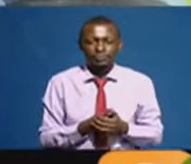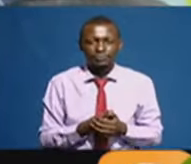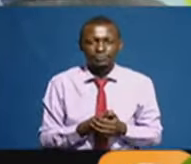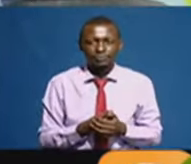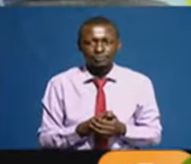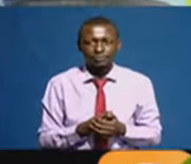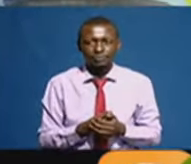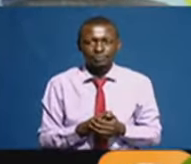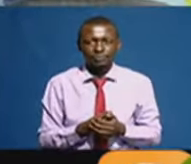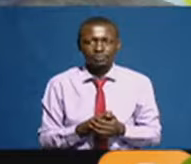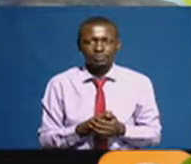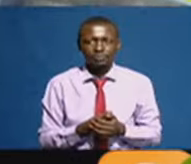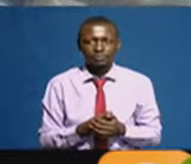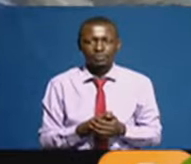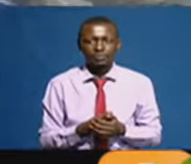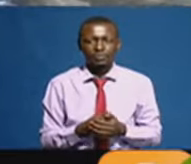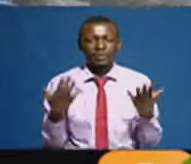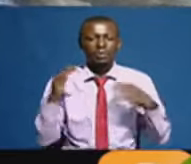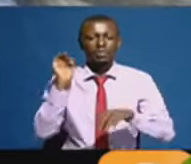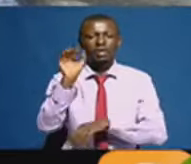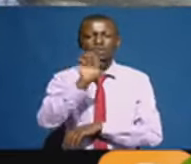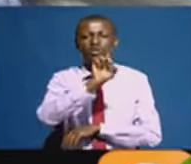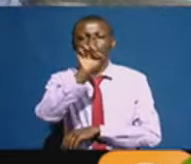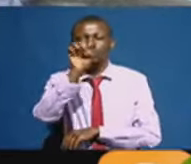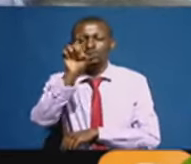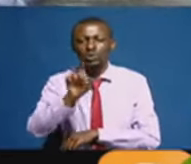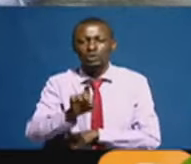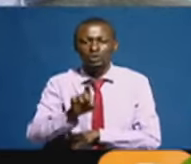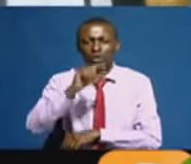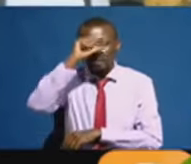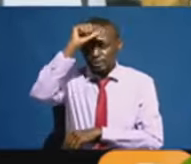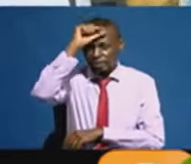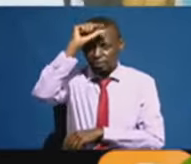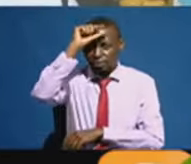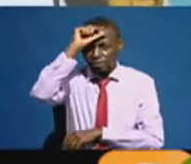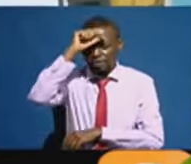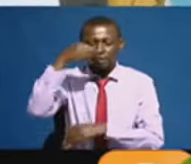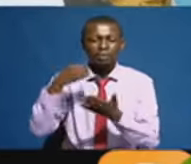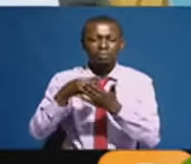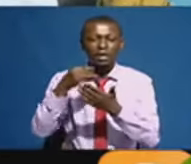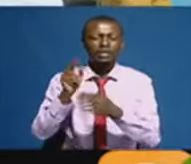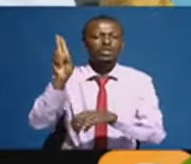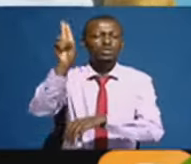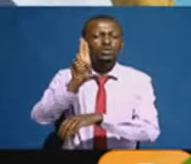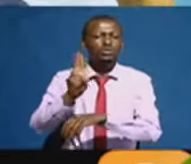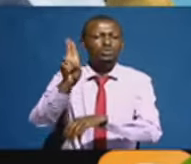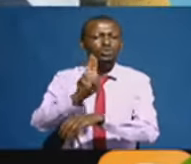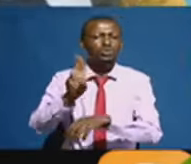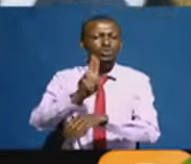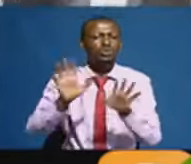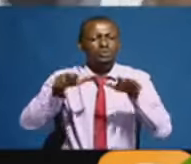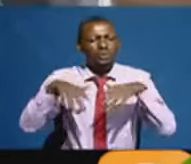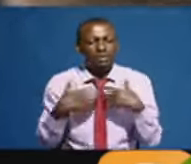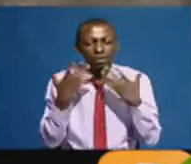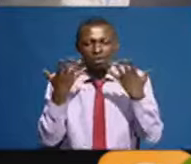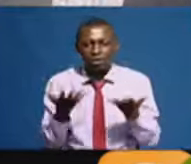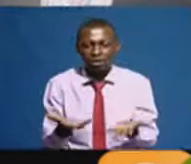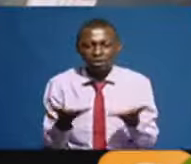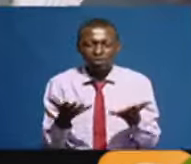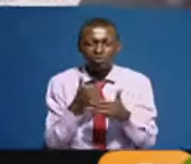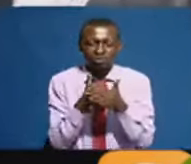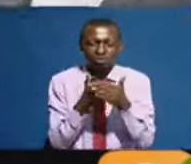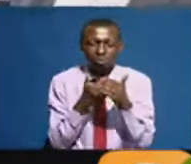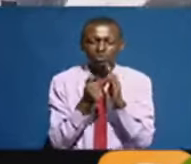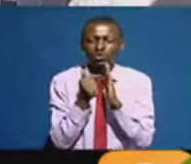may make people start asking questions about what exactly is the government spending its money on. We've had reports, we've had even the Auditor General talking about